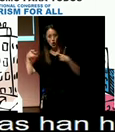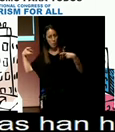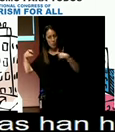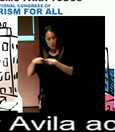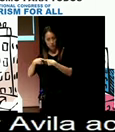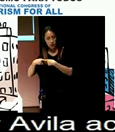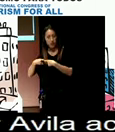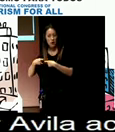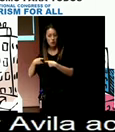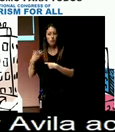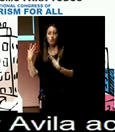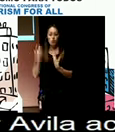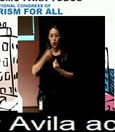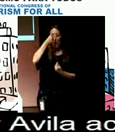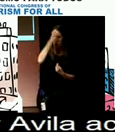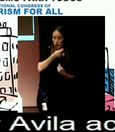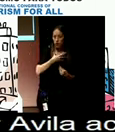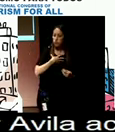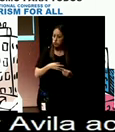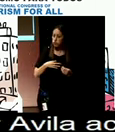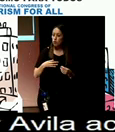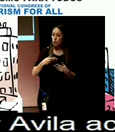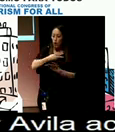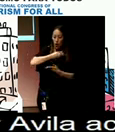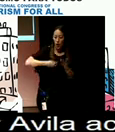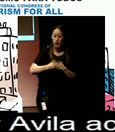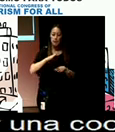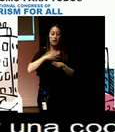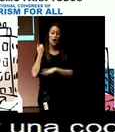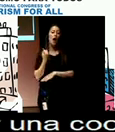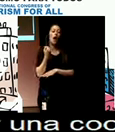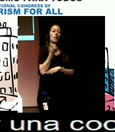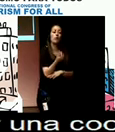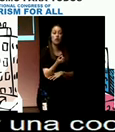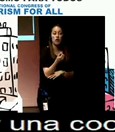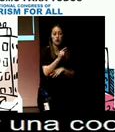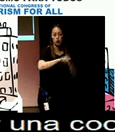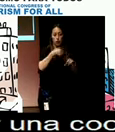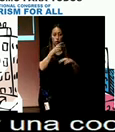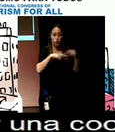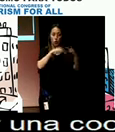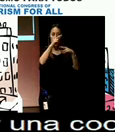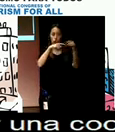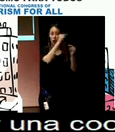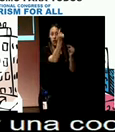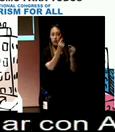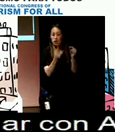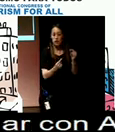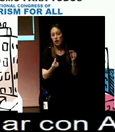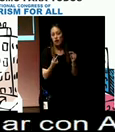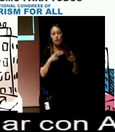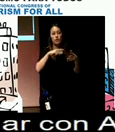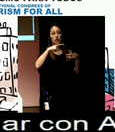could actually support them in building a visitor package to come to Avila, where you can incorporate